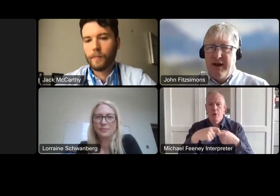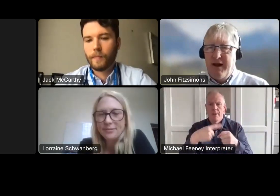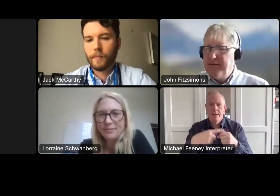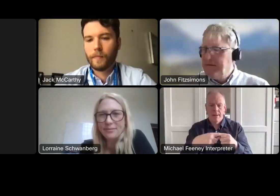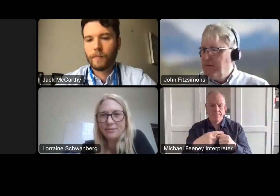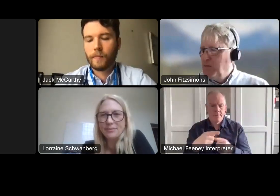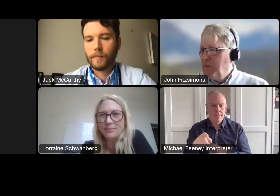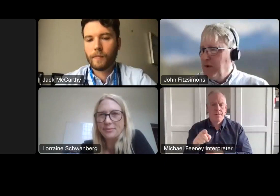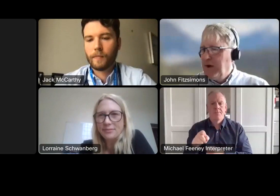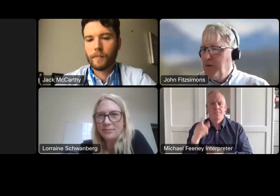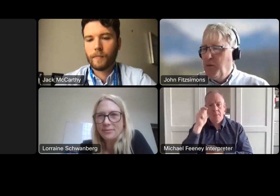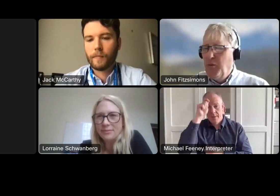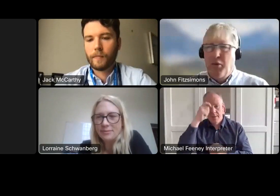think